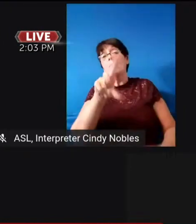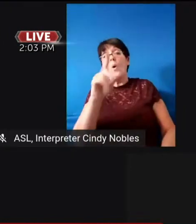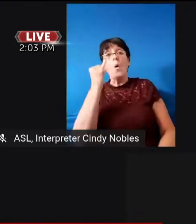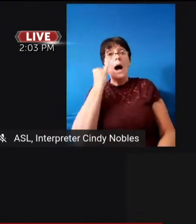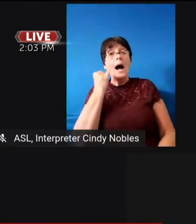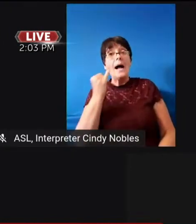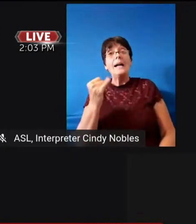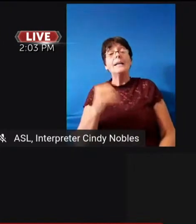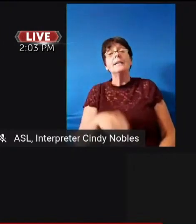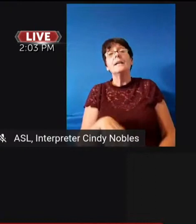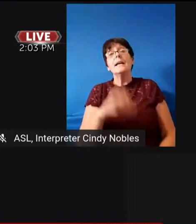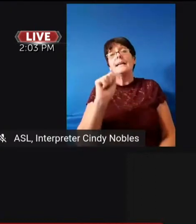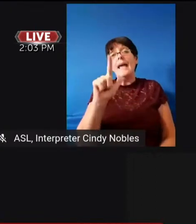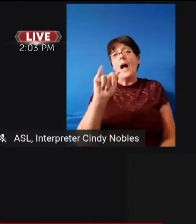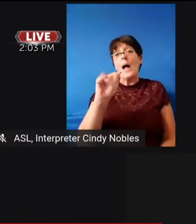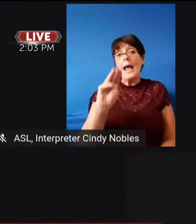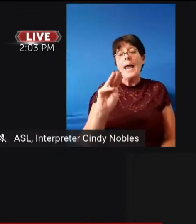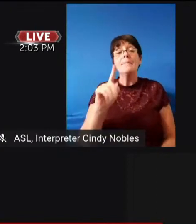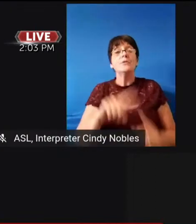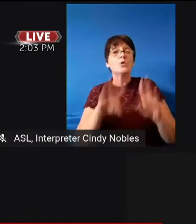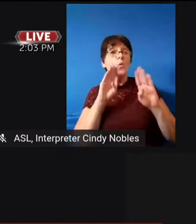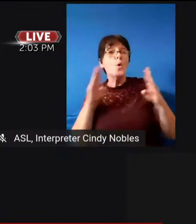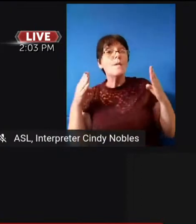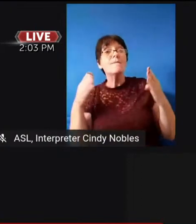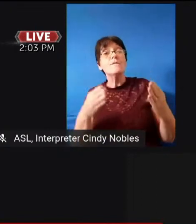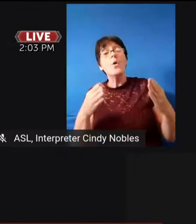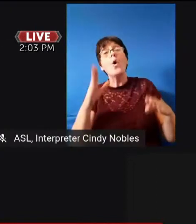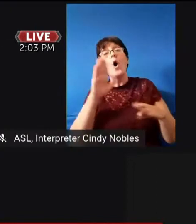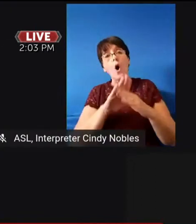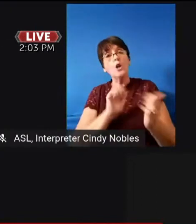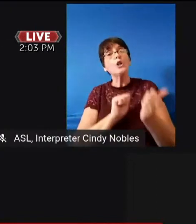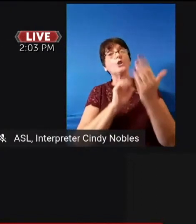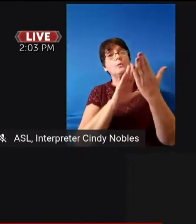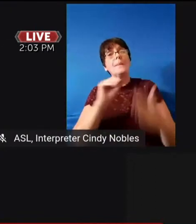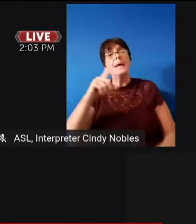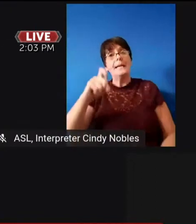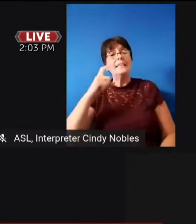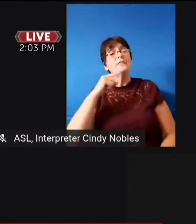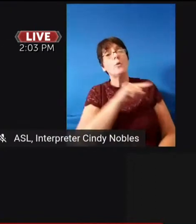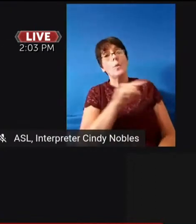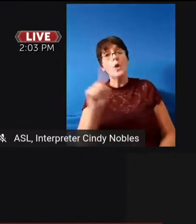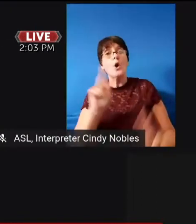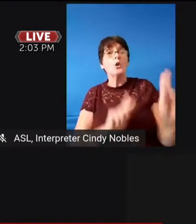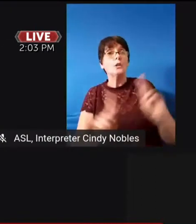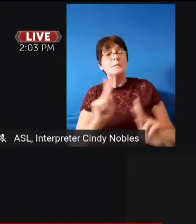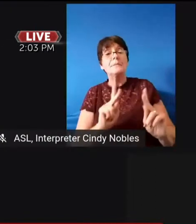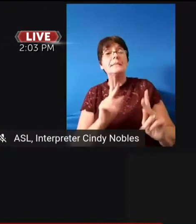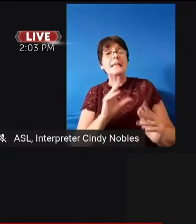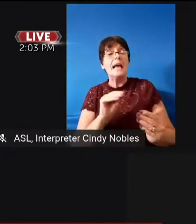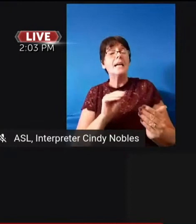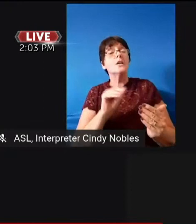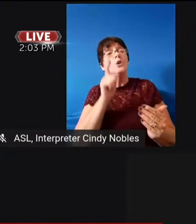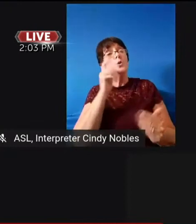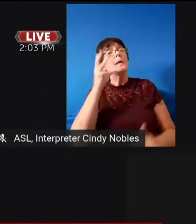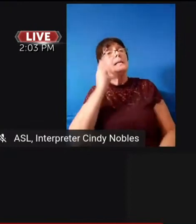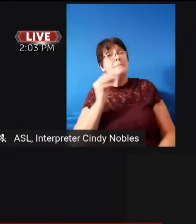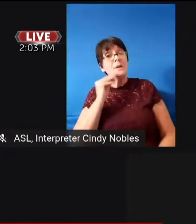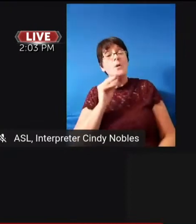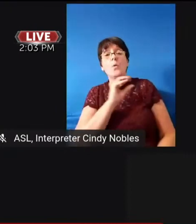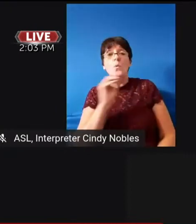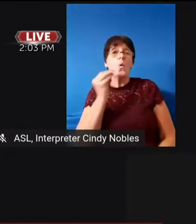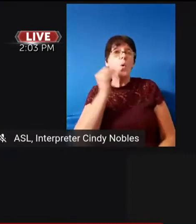doing CalAIM, to focusing on addressing the needs of those facing and experiencing homelessness across our